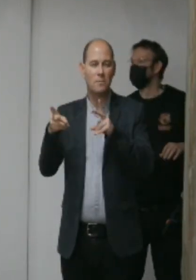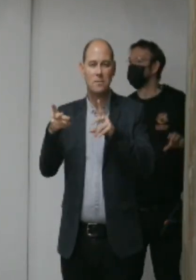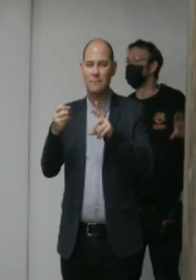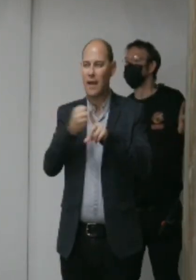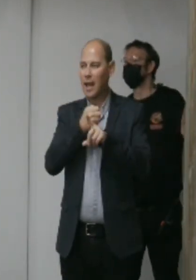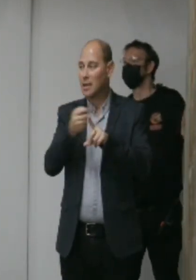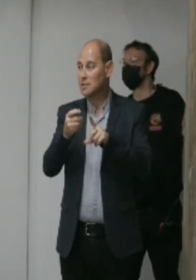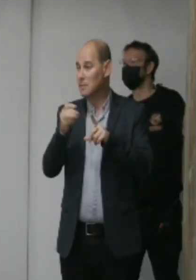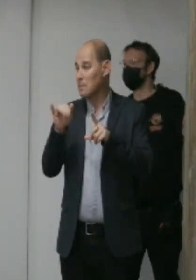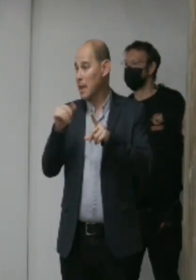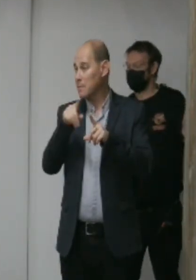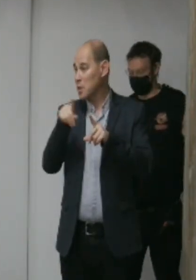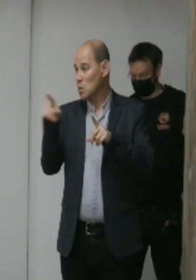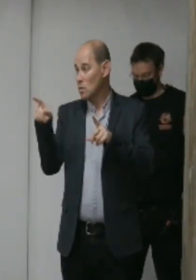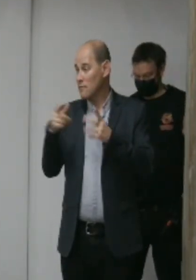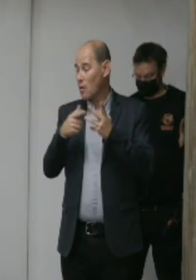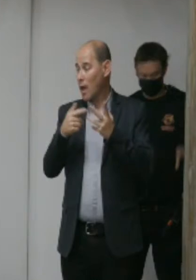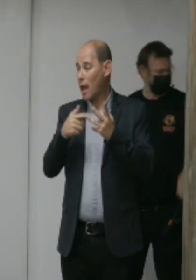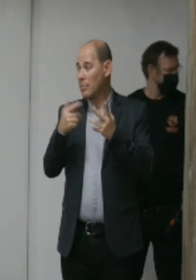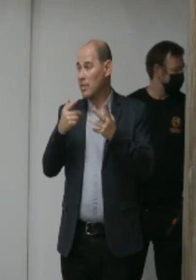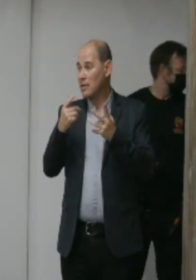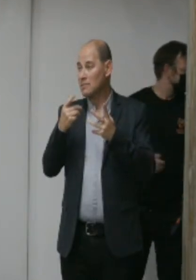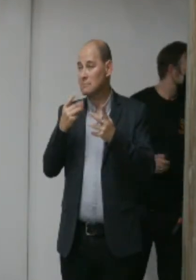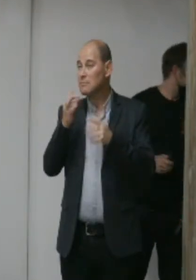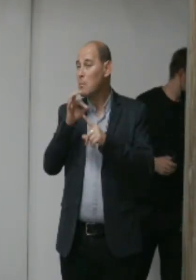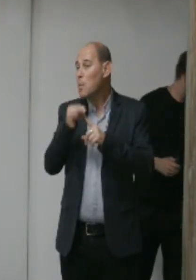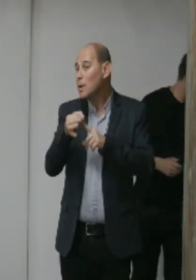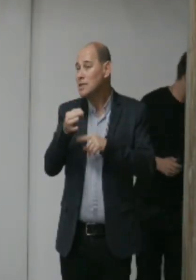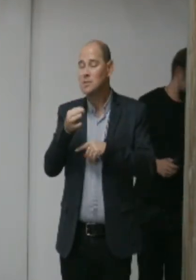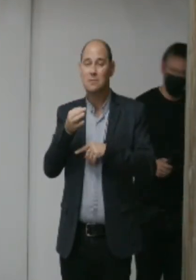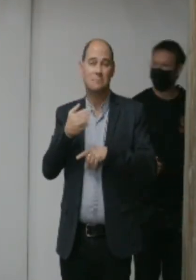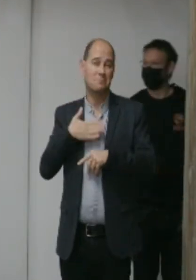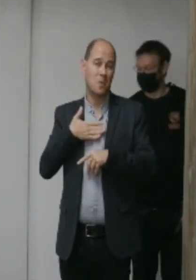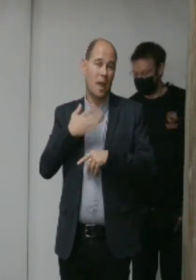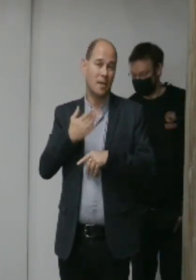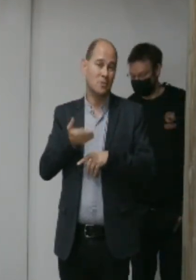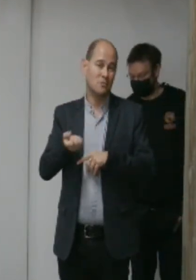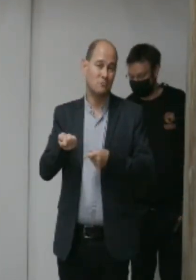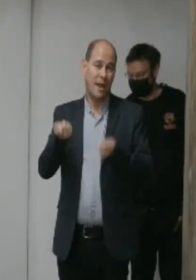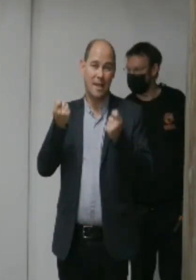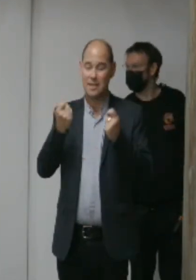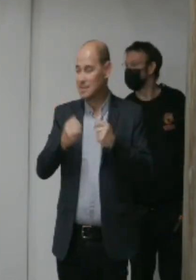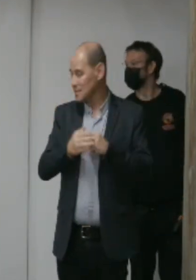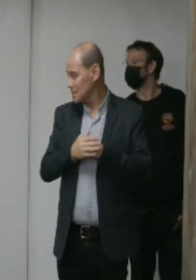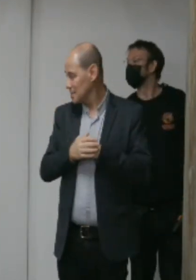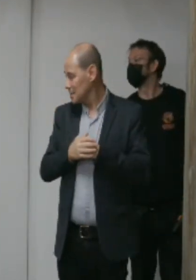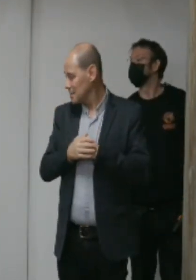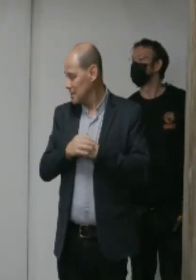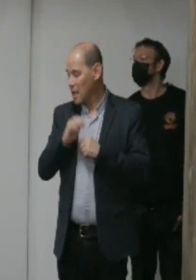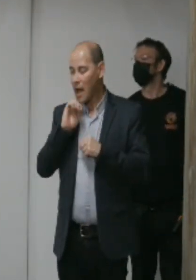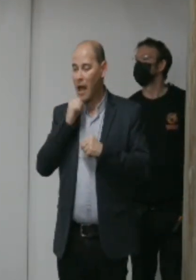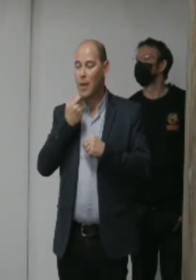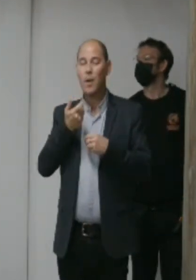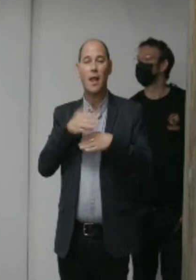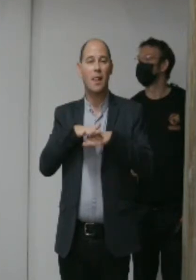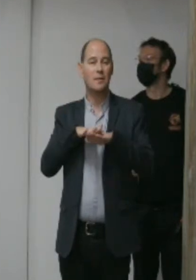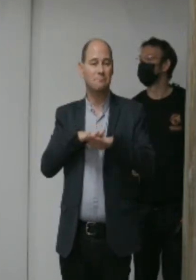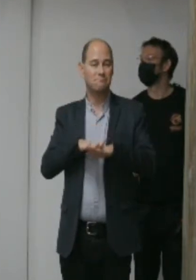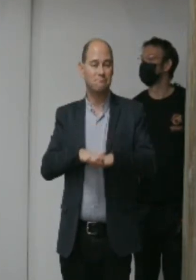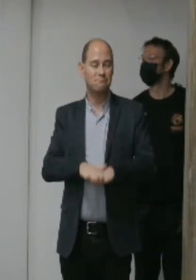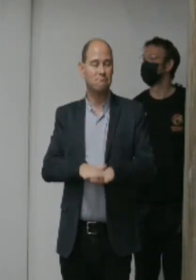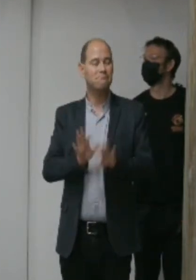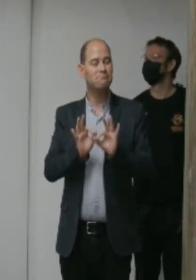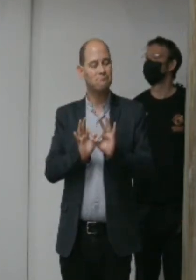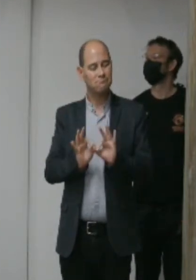But you might have other points that you would like to raise. I'm going to sit with my discomfort of silence